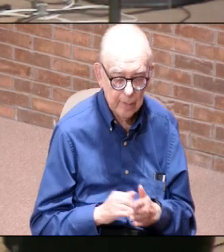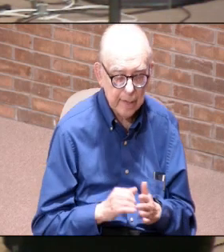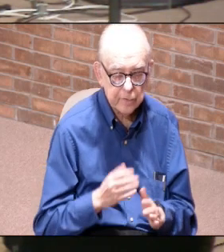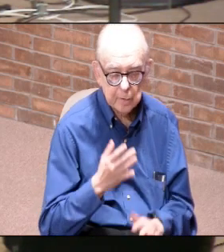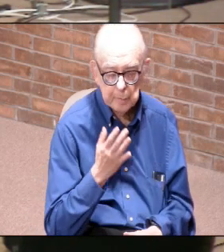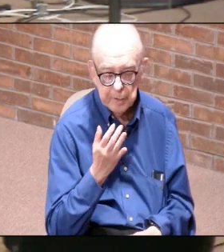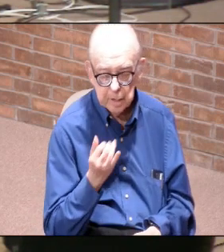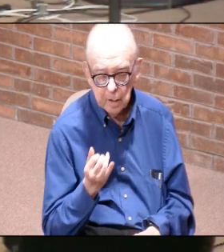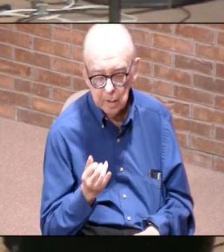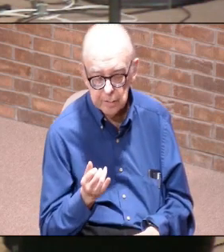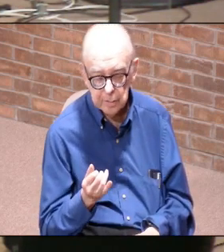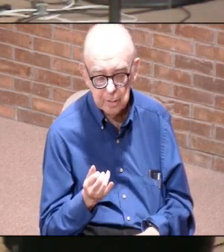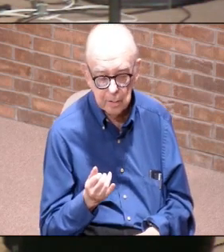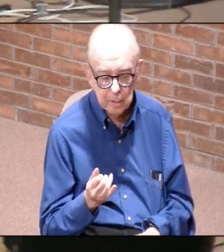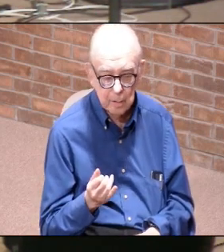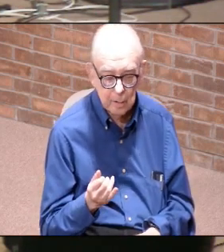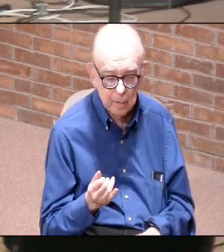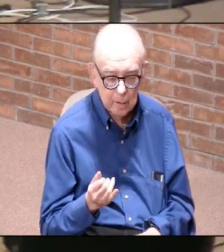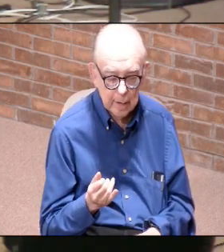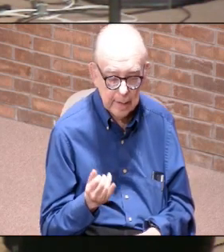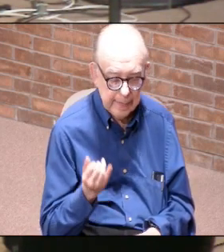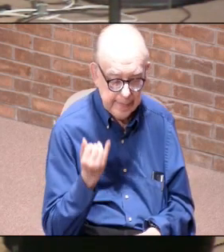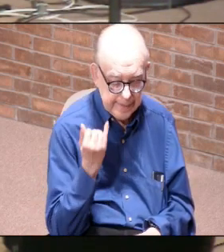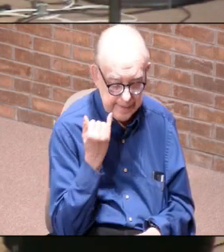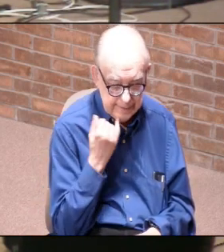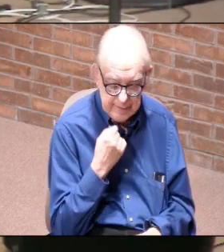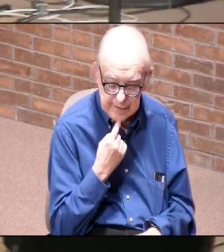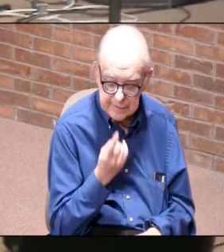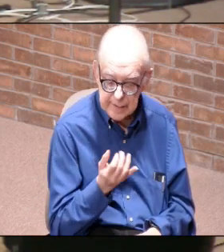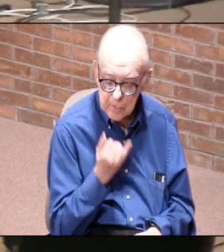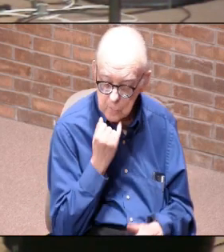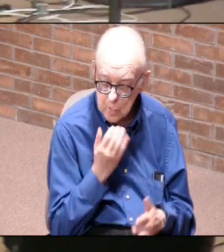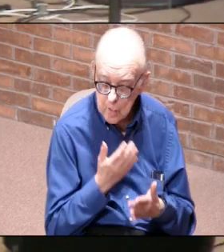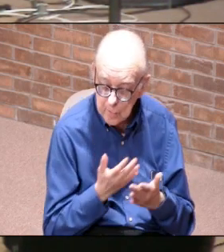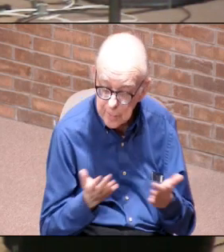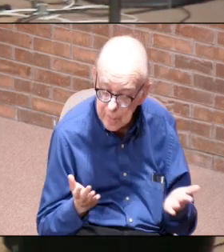Because what if I say the wrong thing?